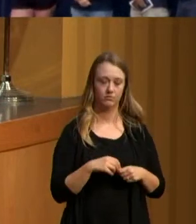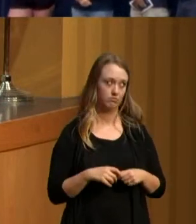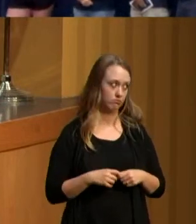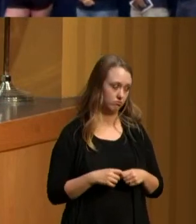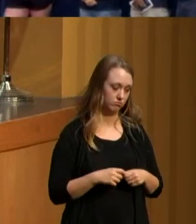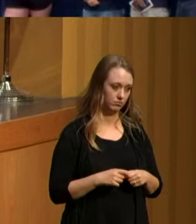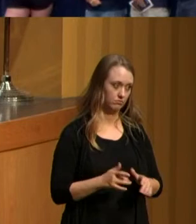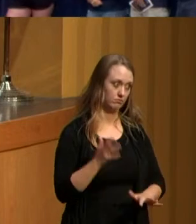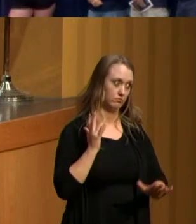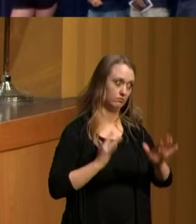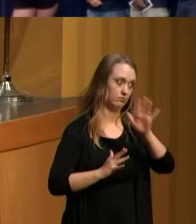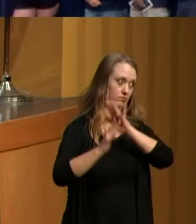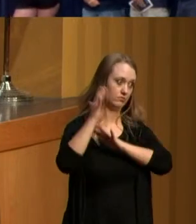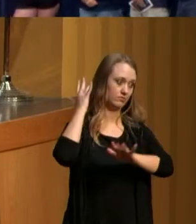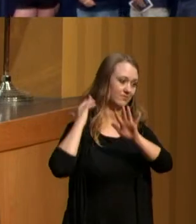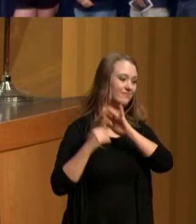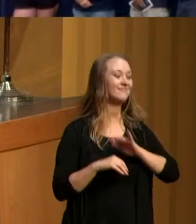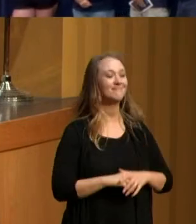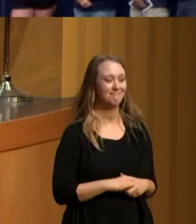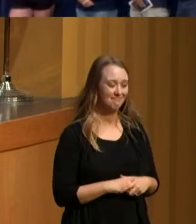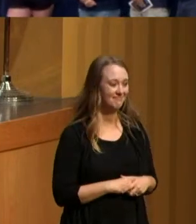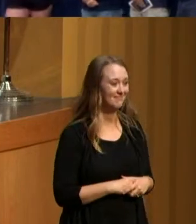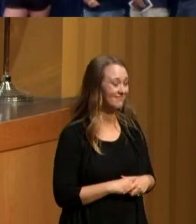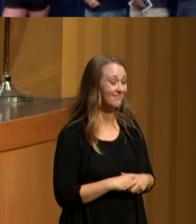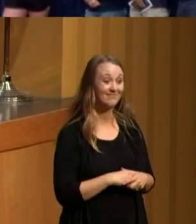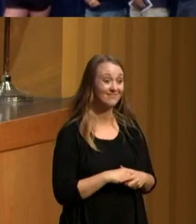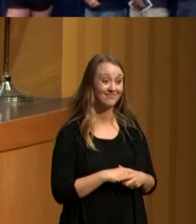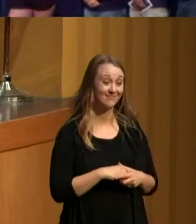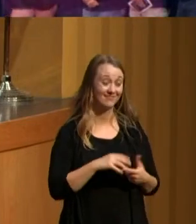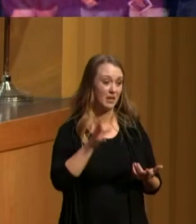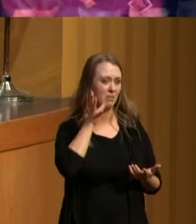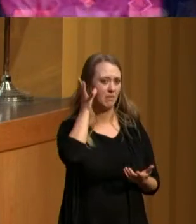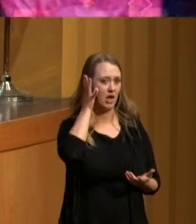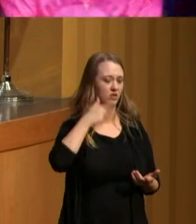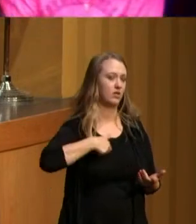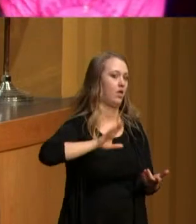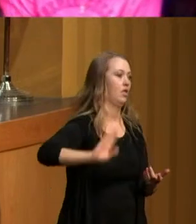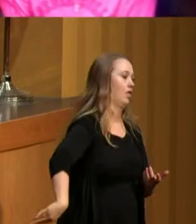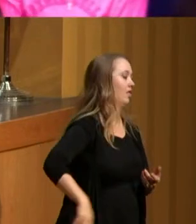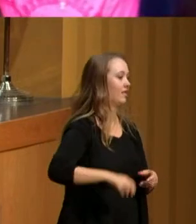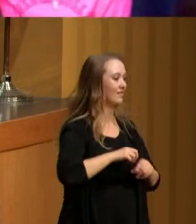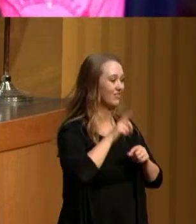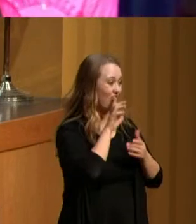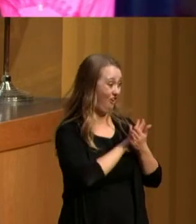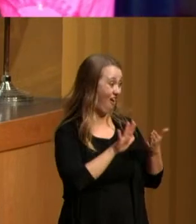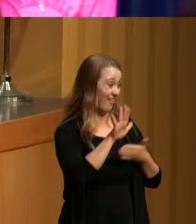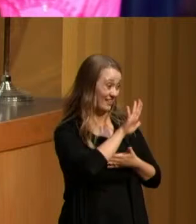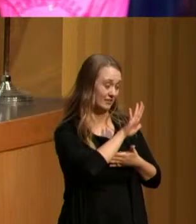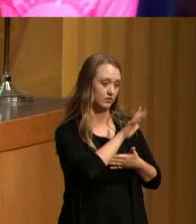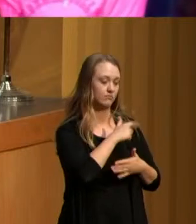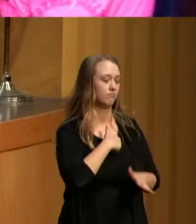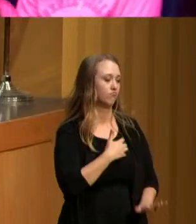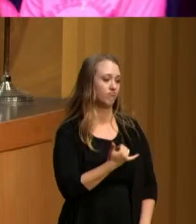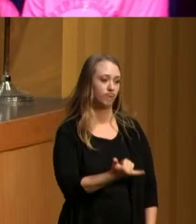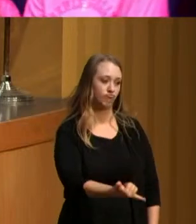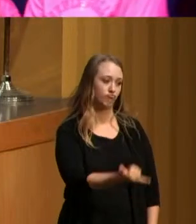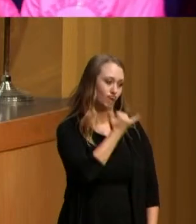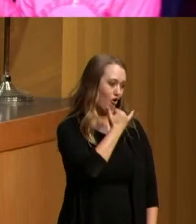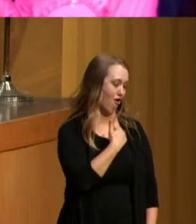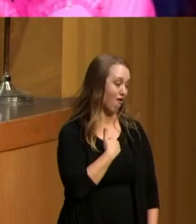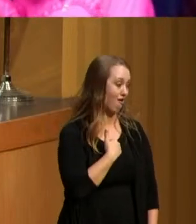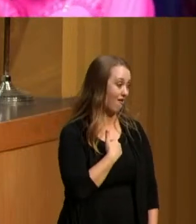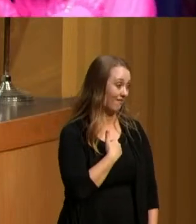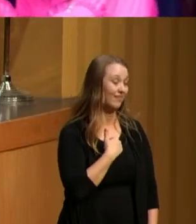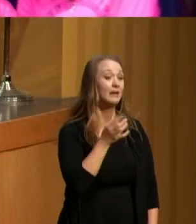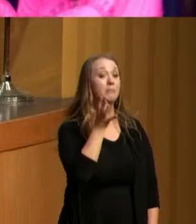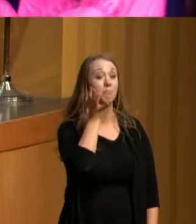long, I didn't want to have anything to do with parents in college. I was so wrong. I've had parents